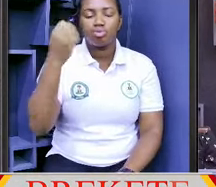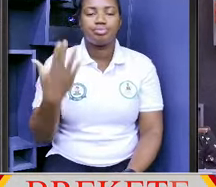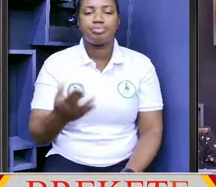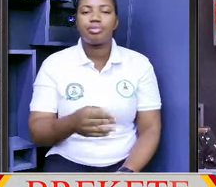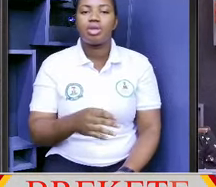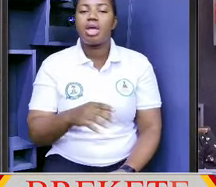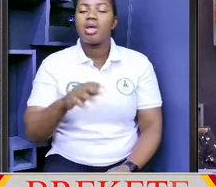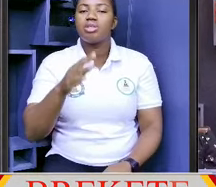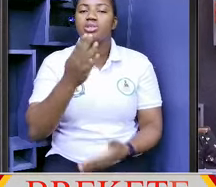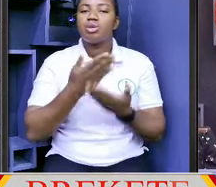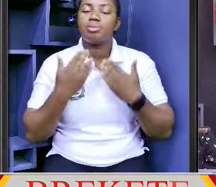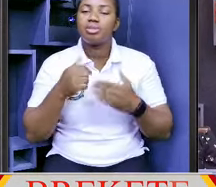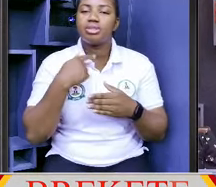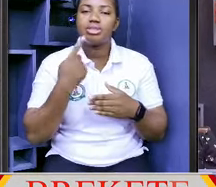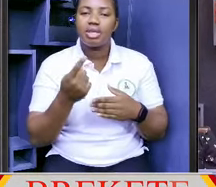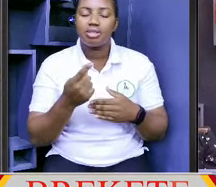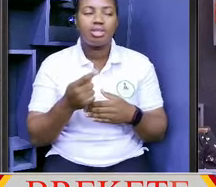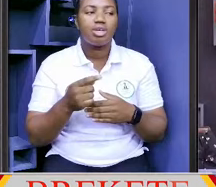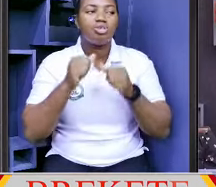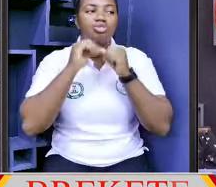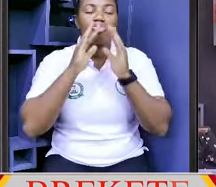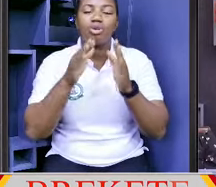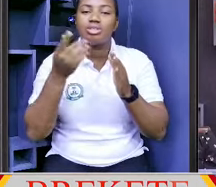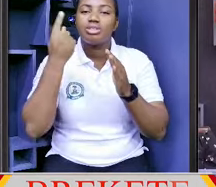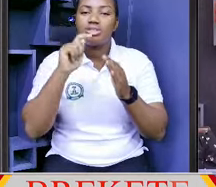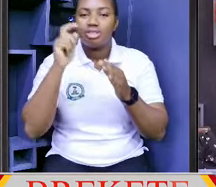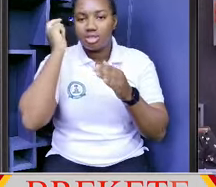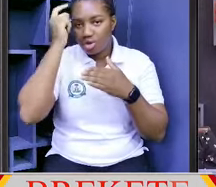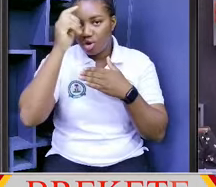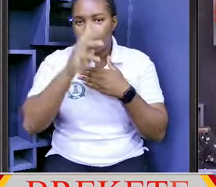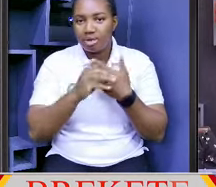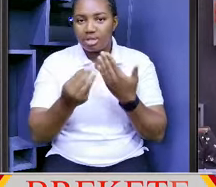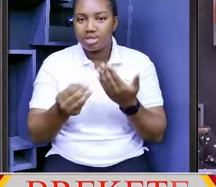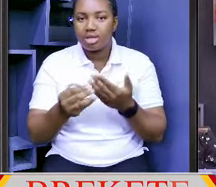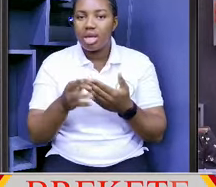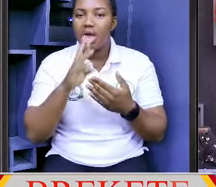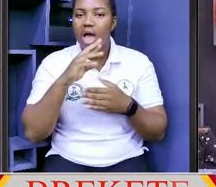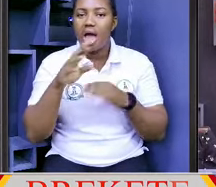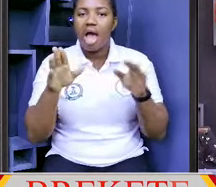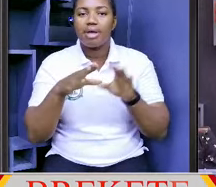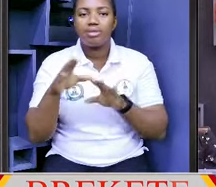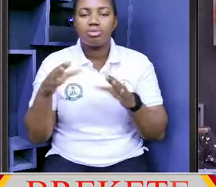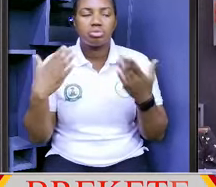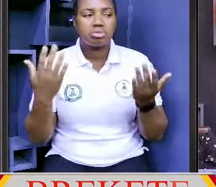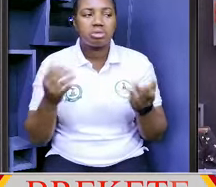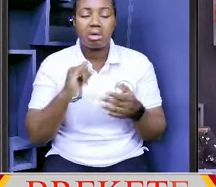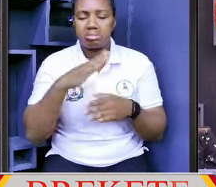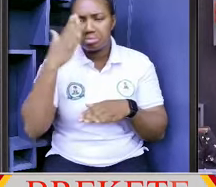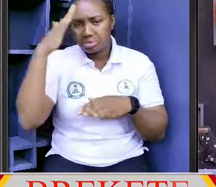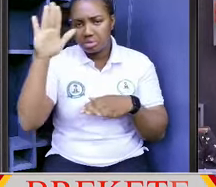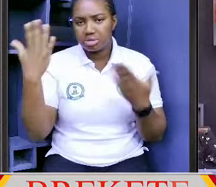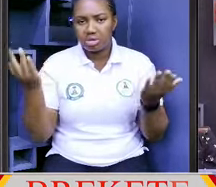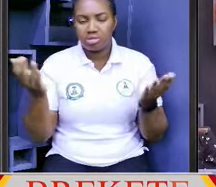government are doing, anything from Nigerian government. I don't understand what you write.